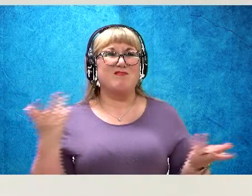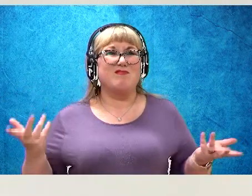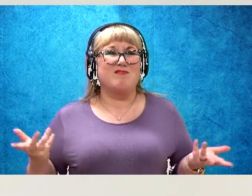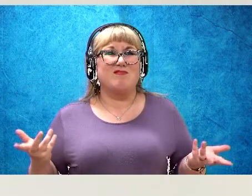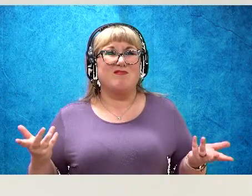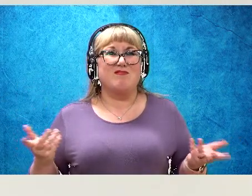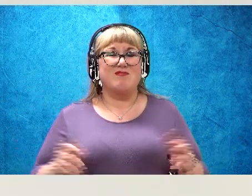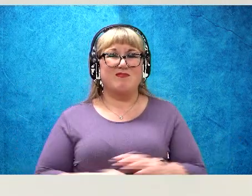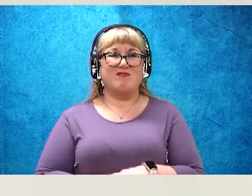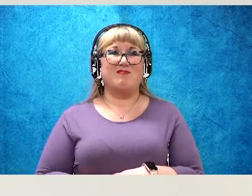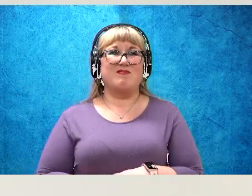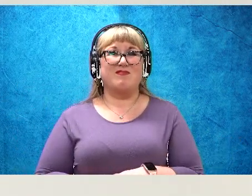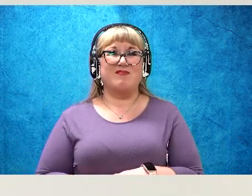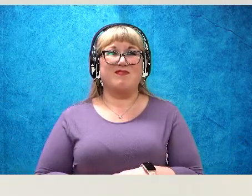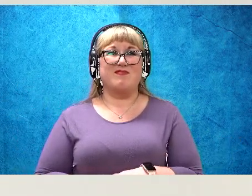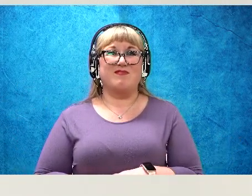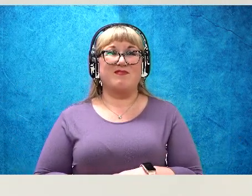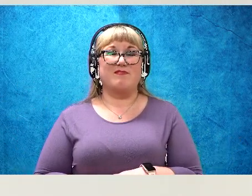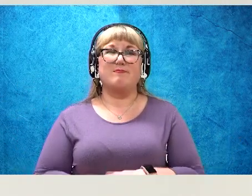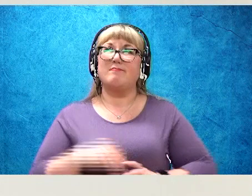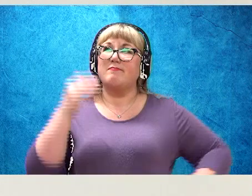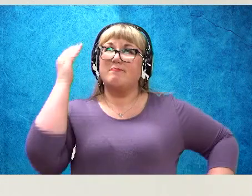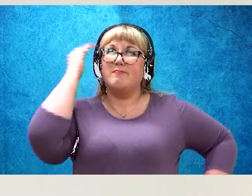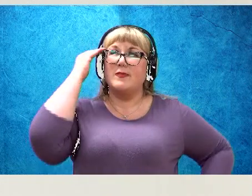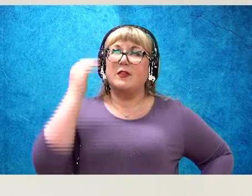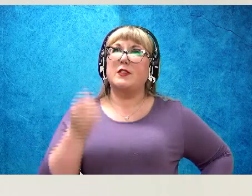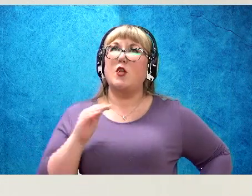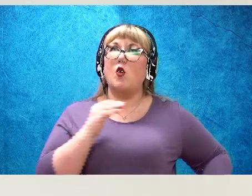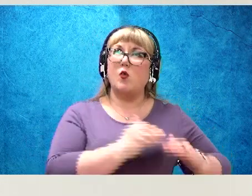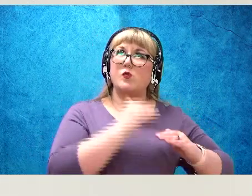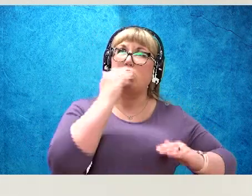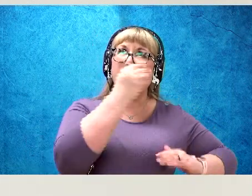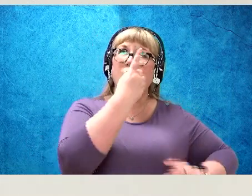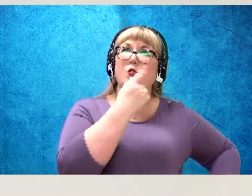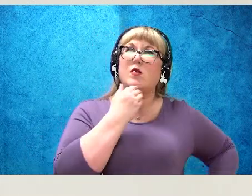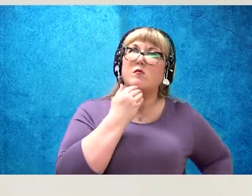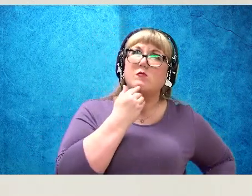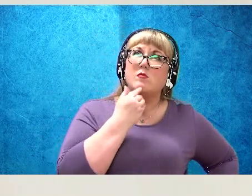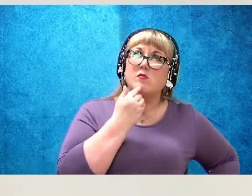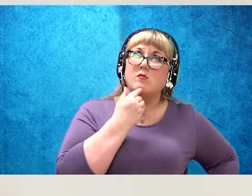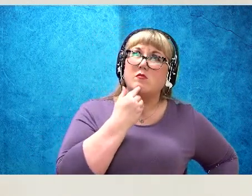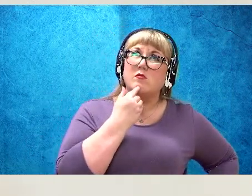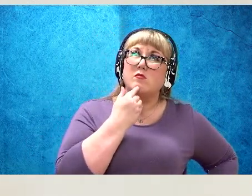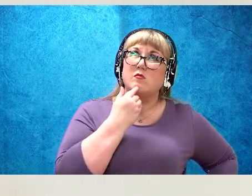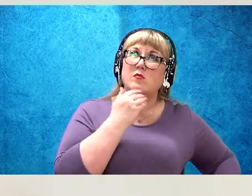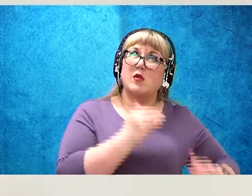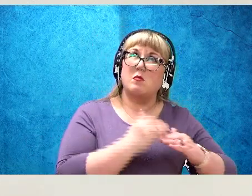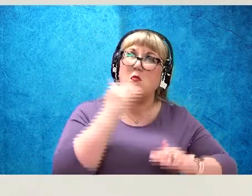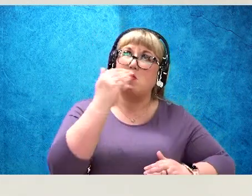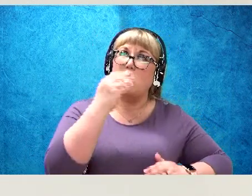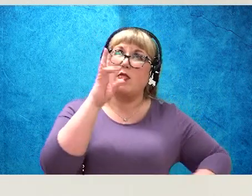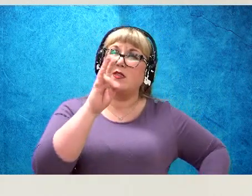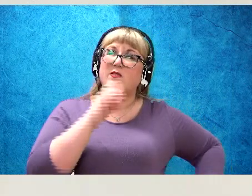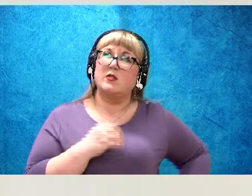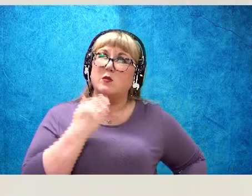path? I know it's larger than 1, larger than 7. Is it larger